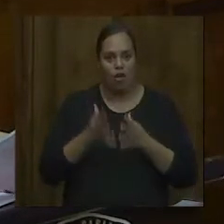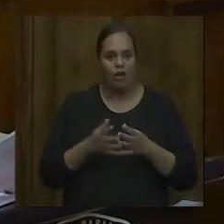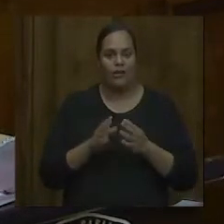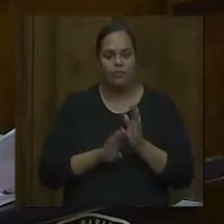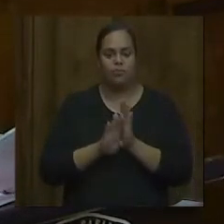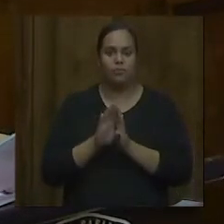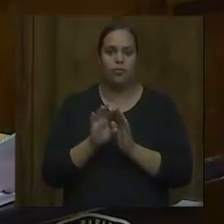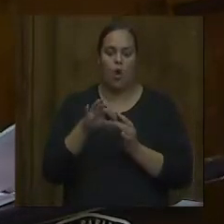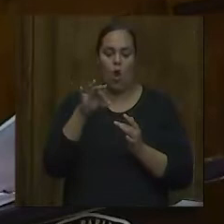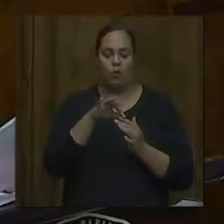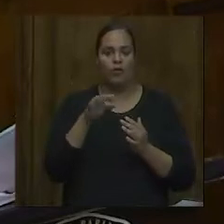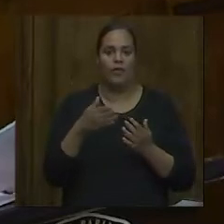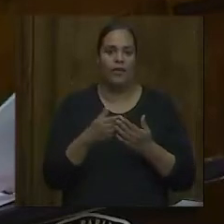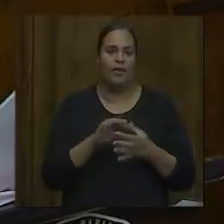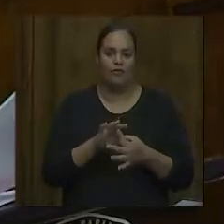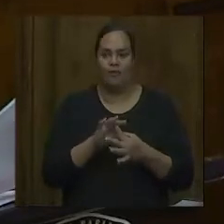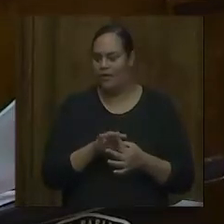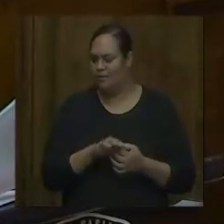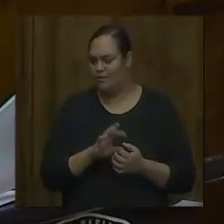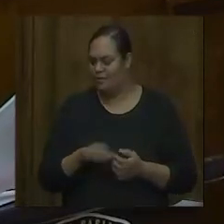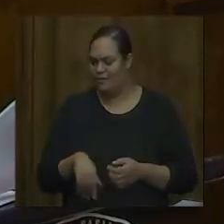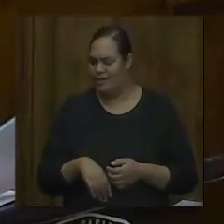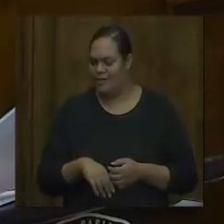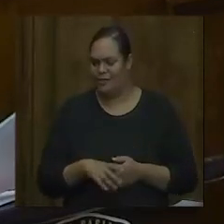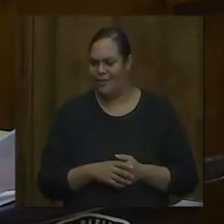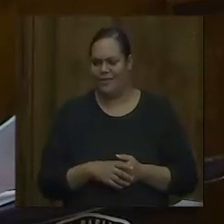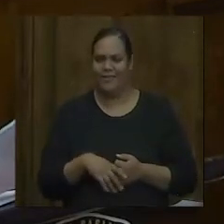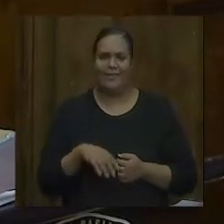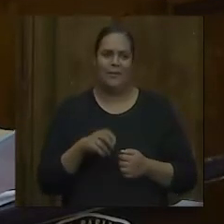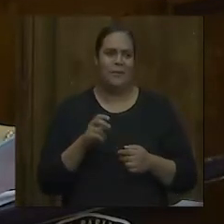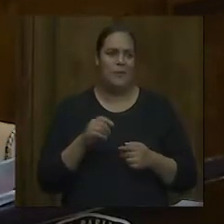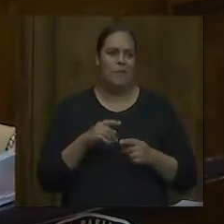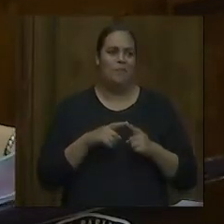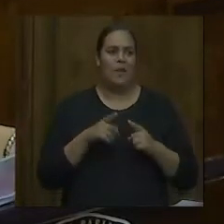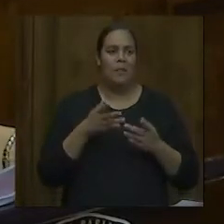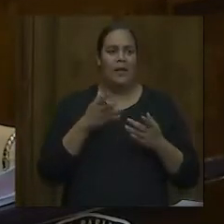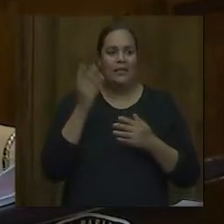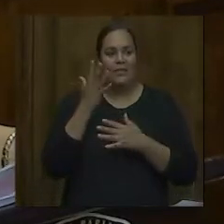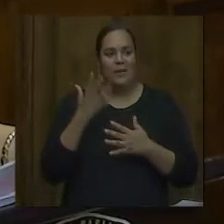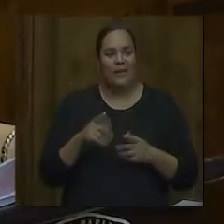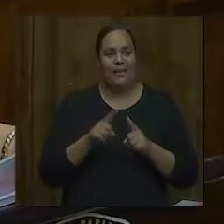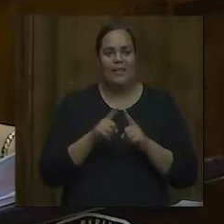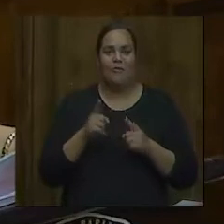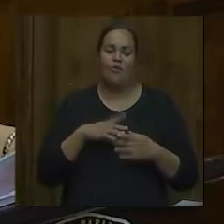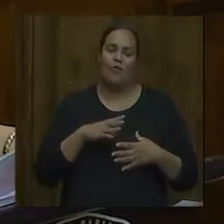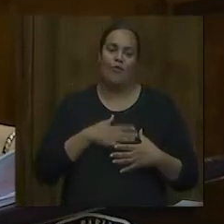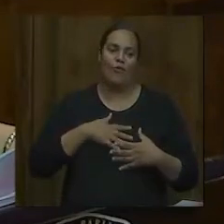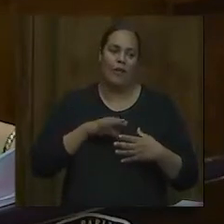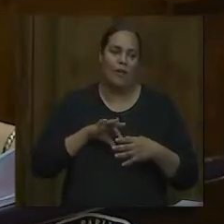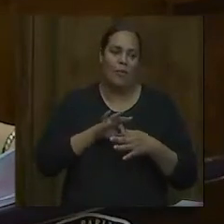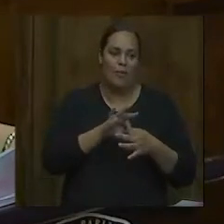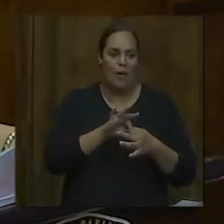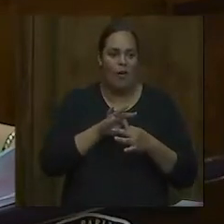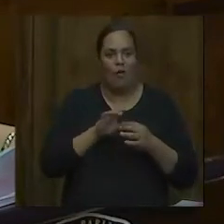options to which they can relate. Speaker, not only does sporting activities create a sense of belonging, teamwork,